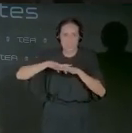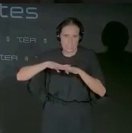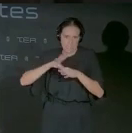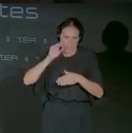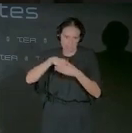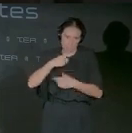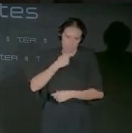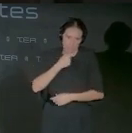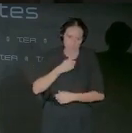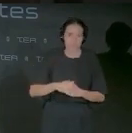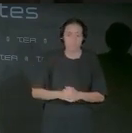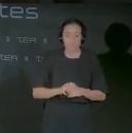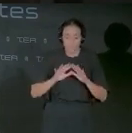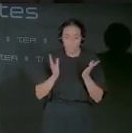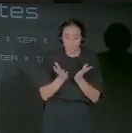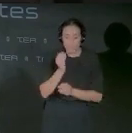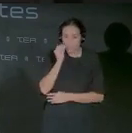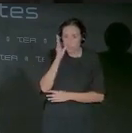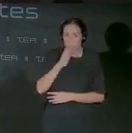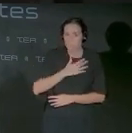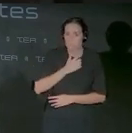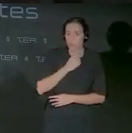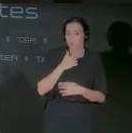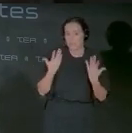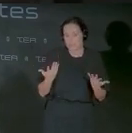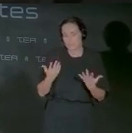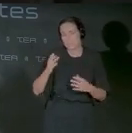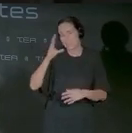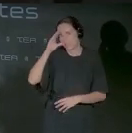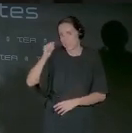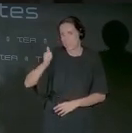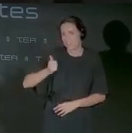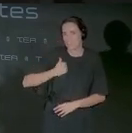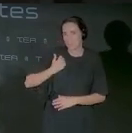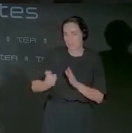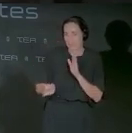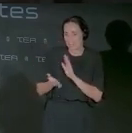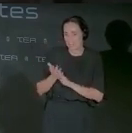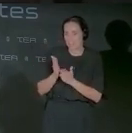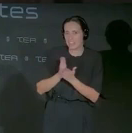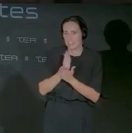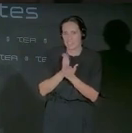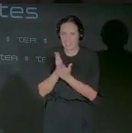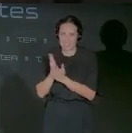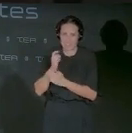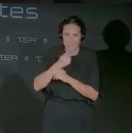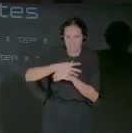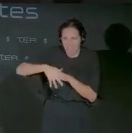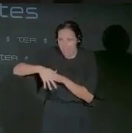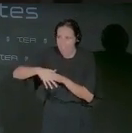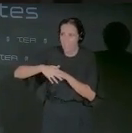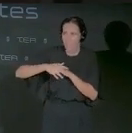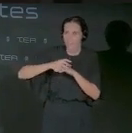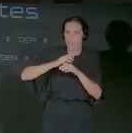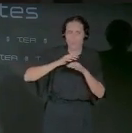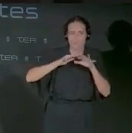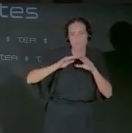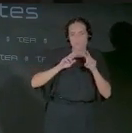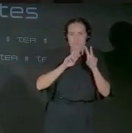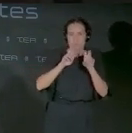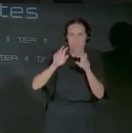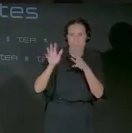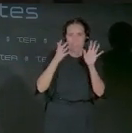AI, transmedia, user involvement when we're talking about virtual worlds that I can actually see from the